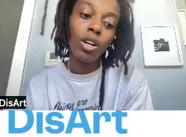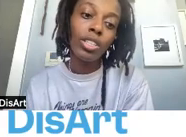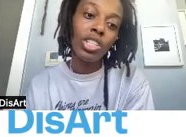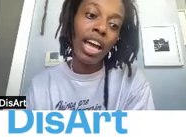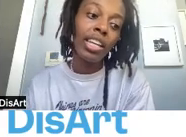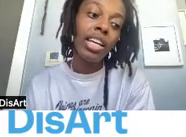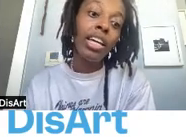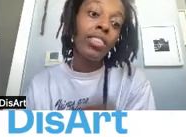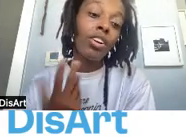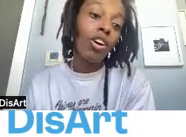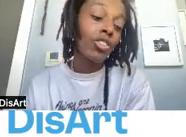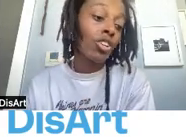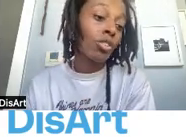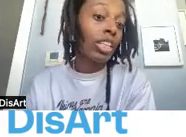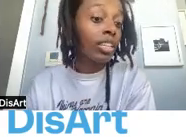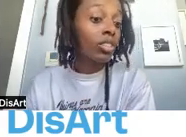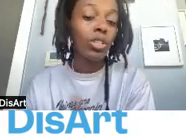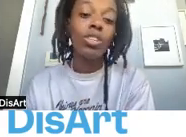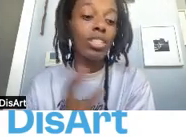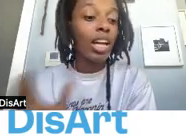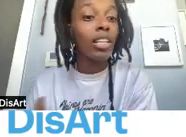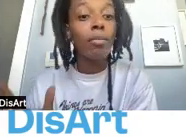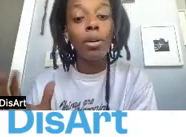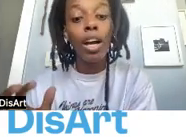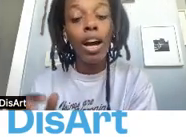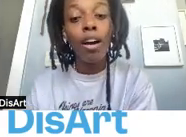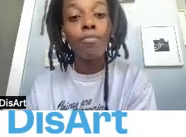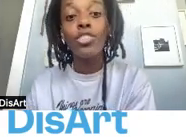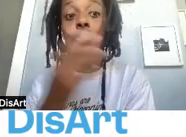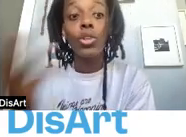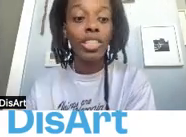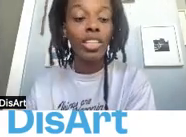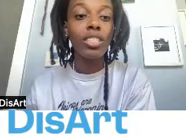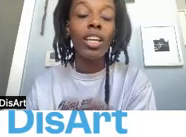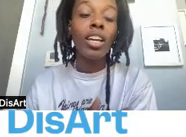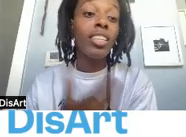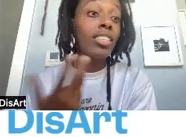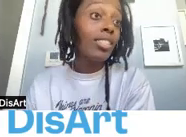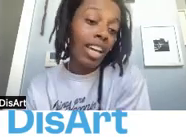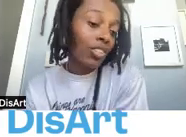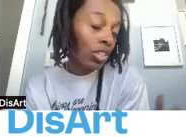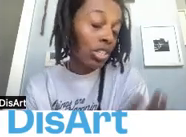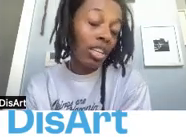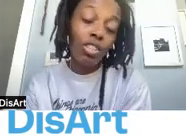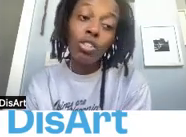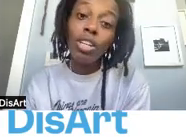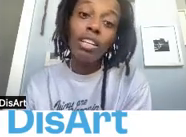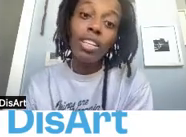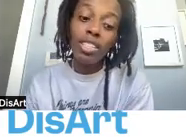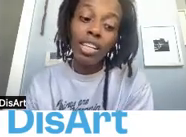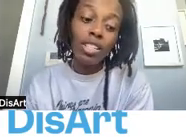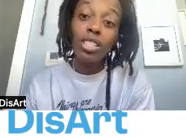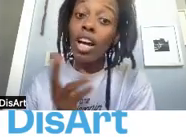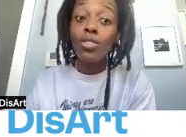share with you all in the chat. There are also links where you can sign up to join these. This is actually just giving you